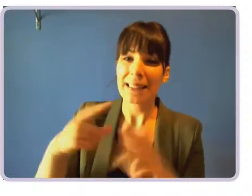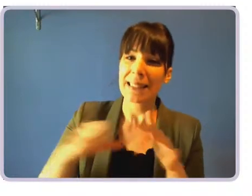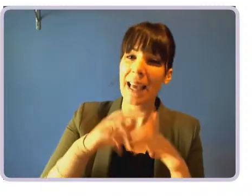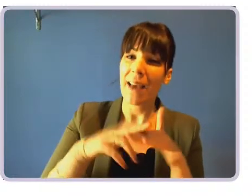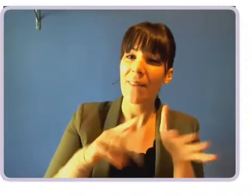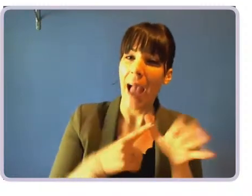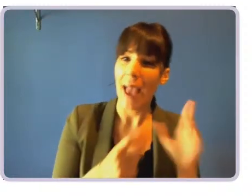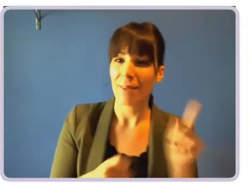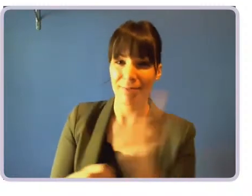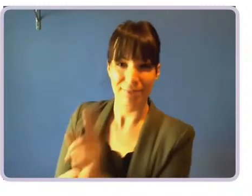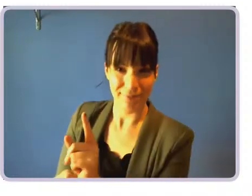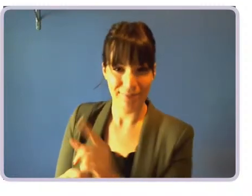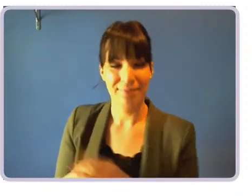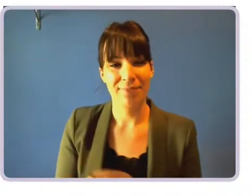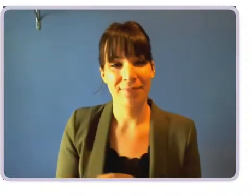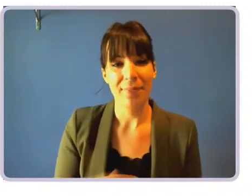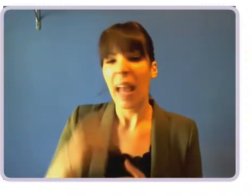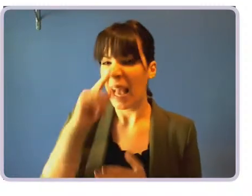this afterwards.